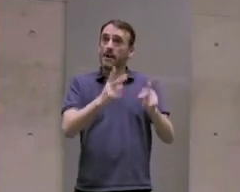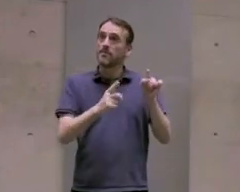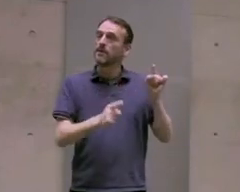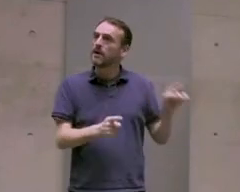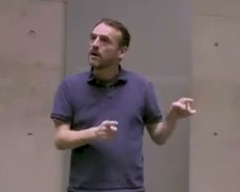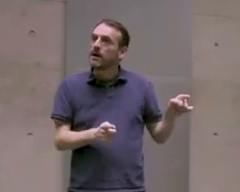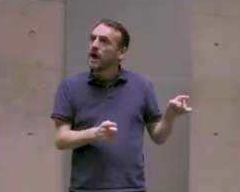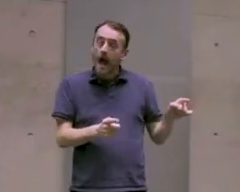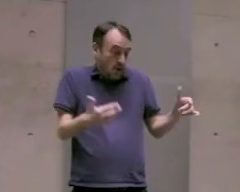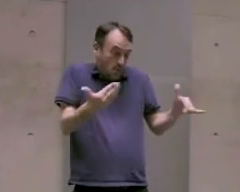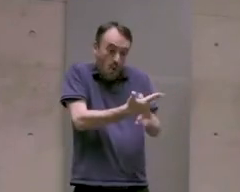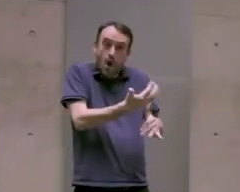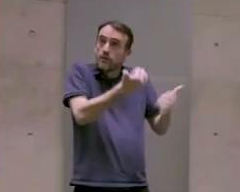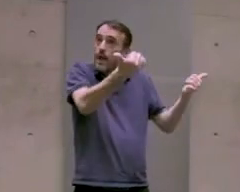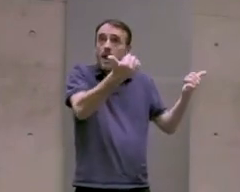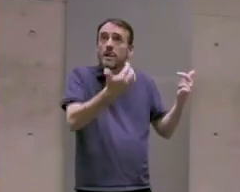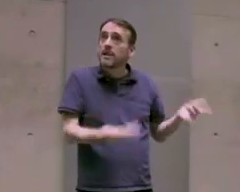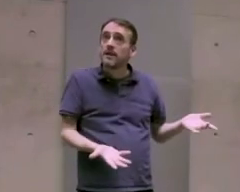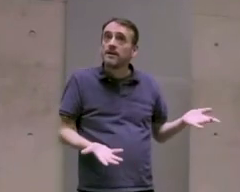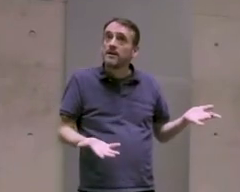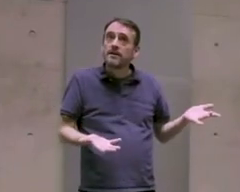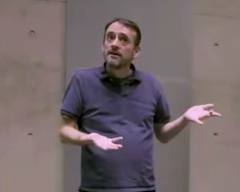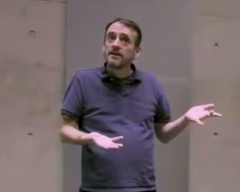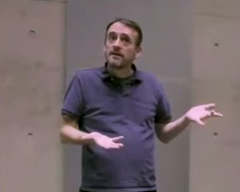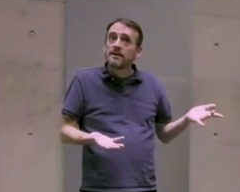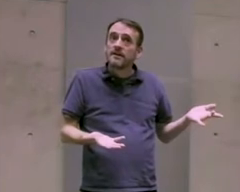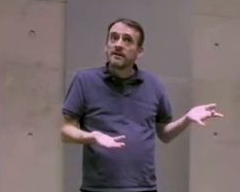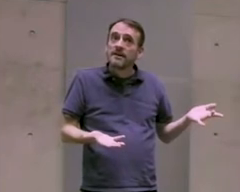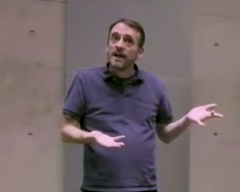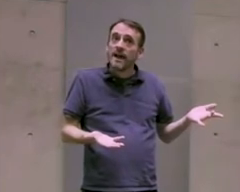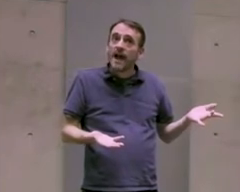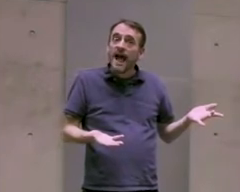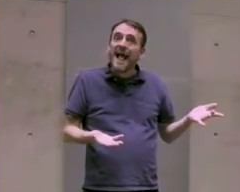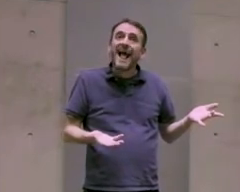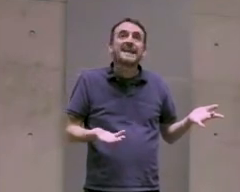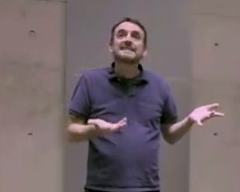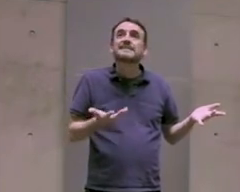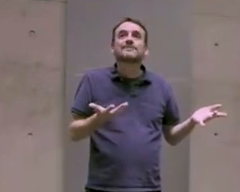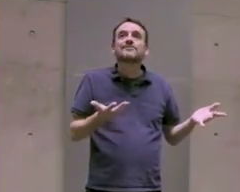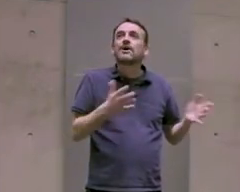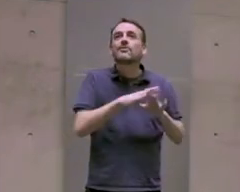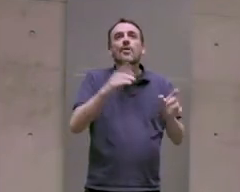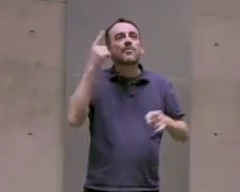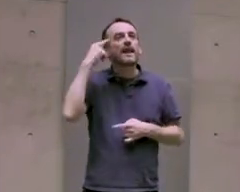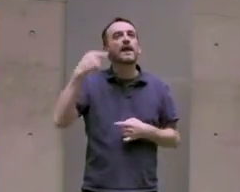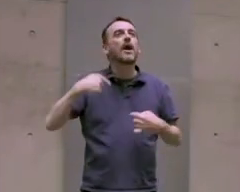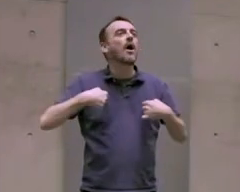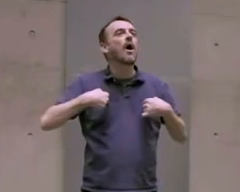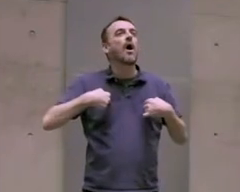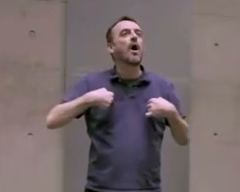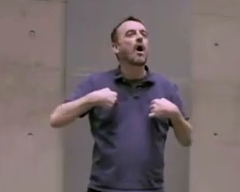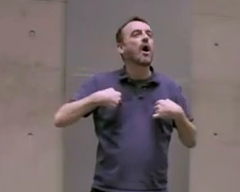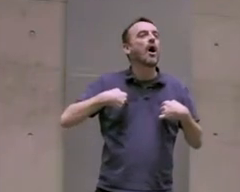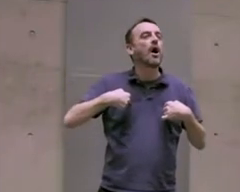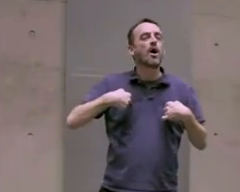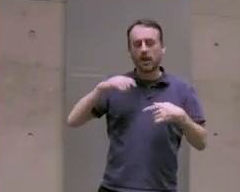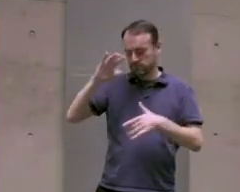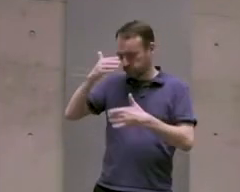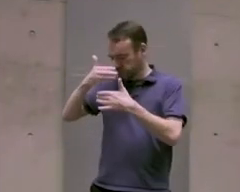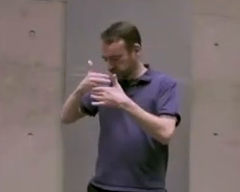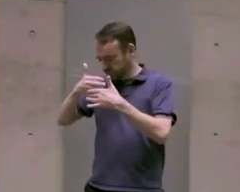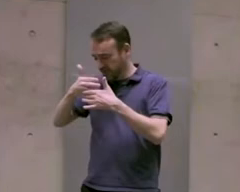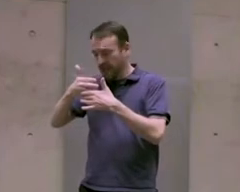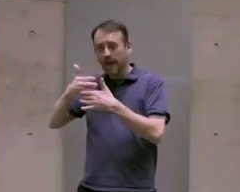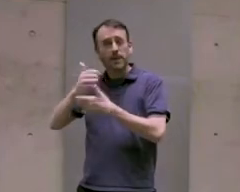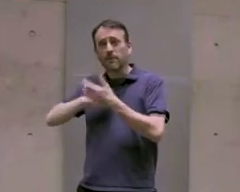And there's no heroism in not being seen, I guess. It's okay to put yourself out there. And if